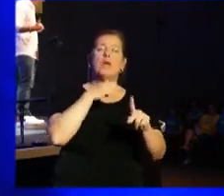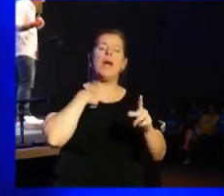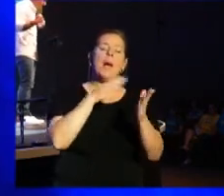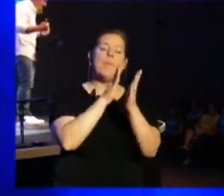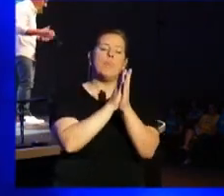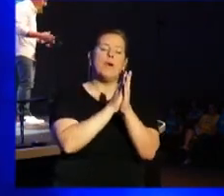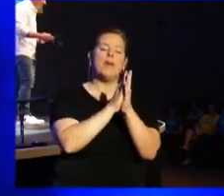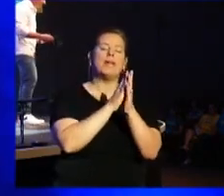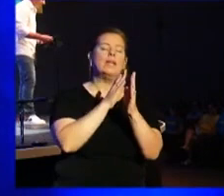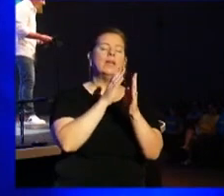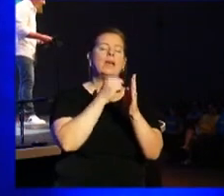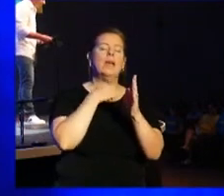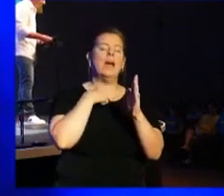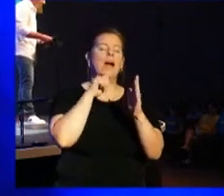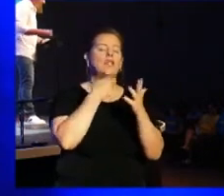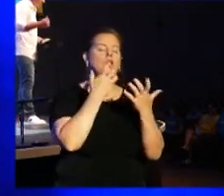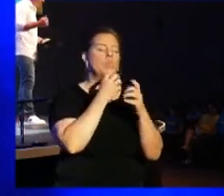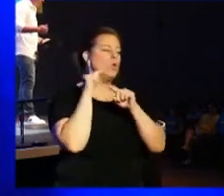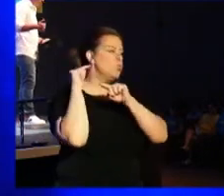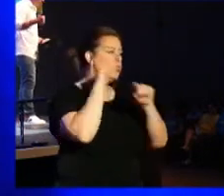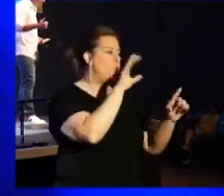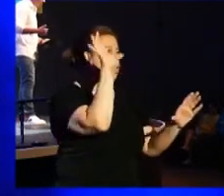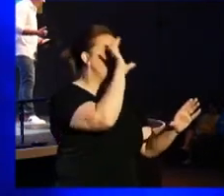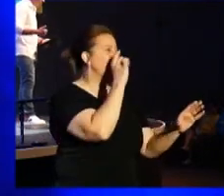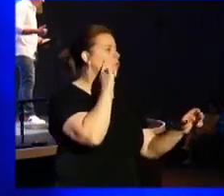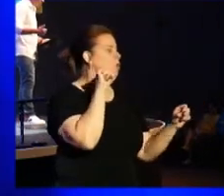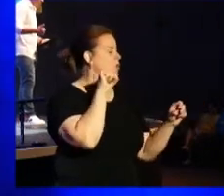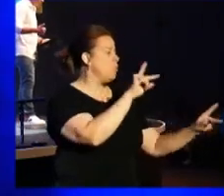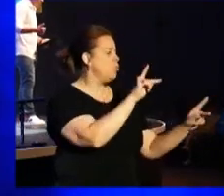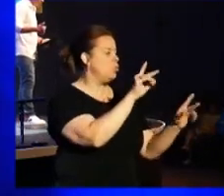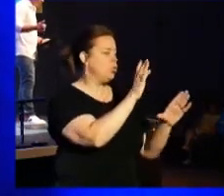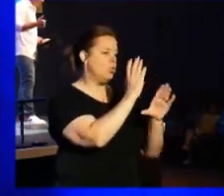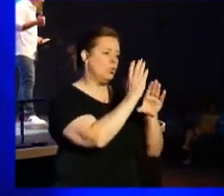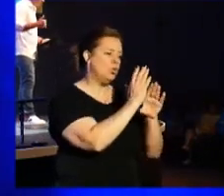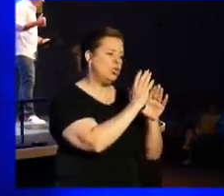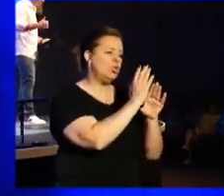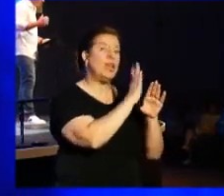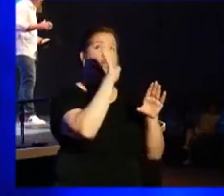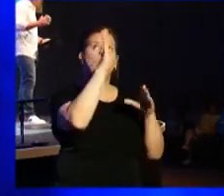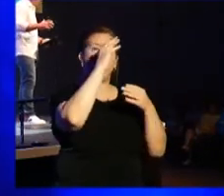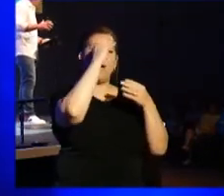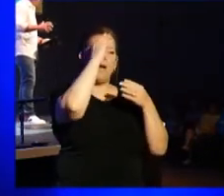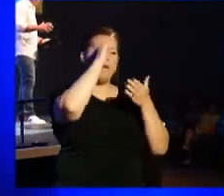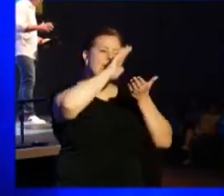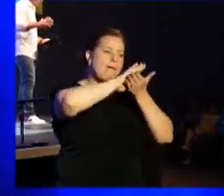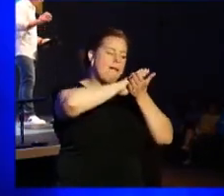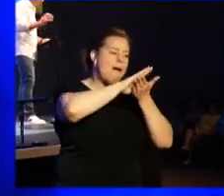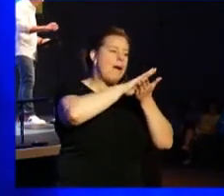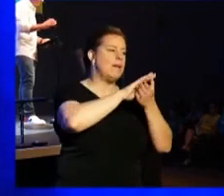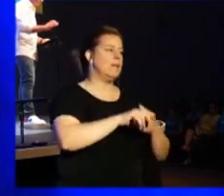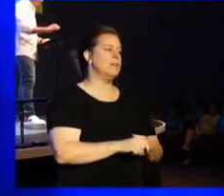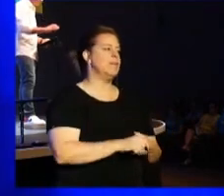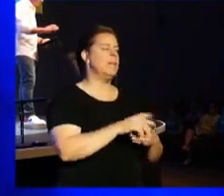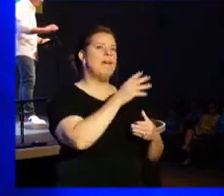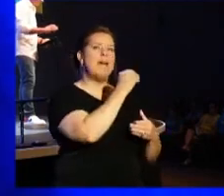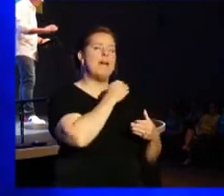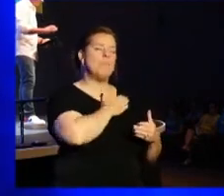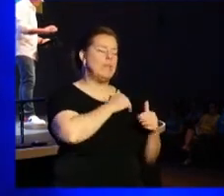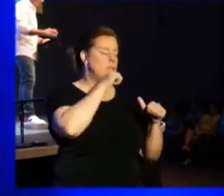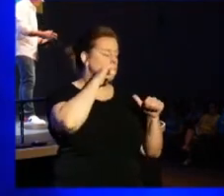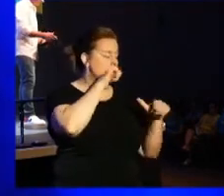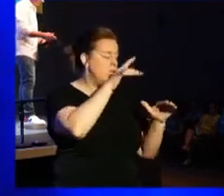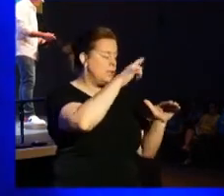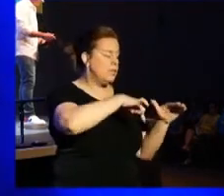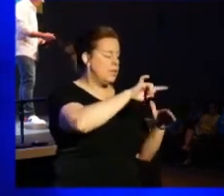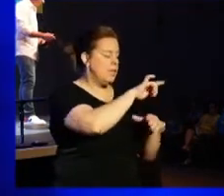out and proactively seek opportunities to share your kindness. And Father, as this church does it, would you bless these people?